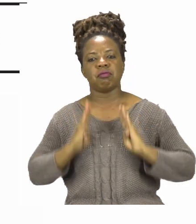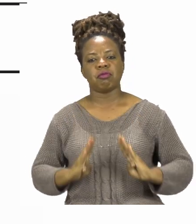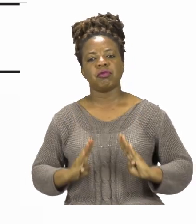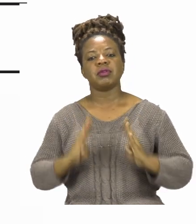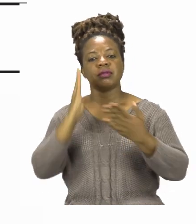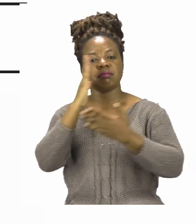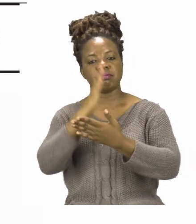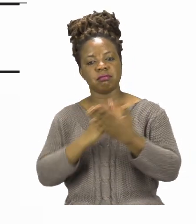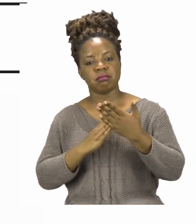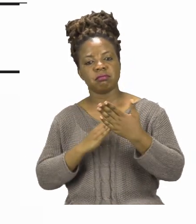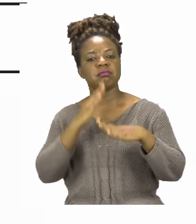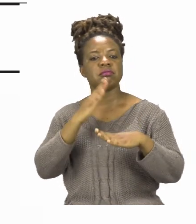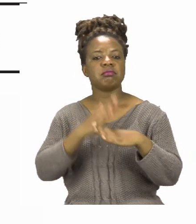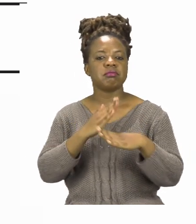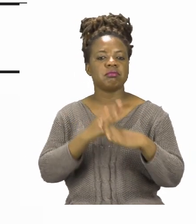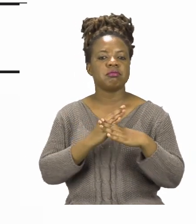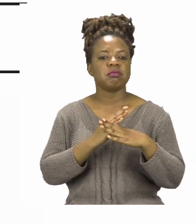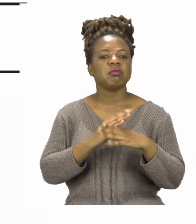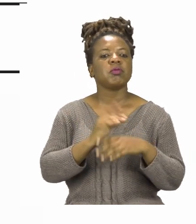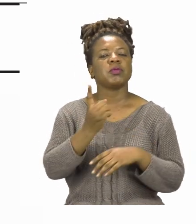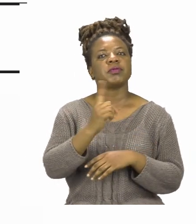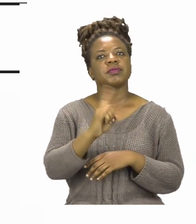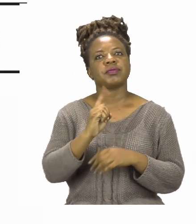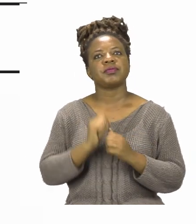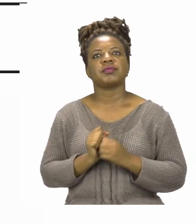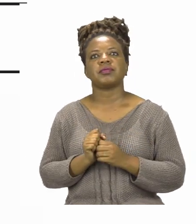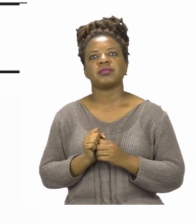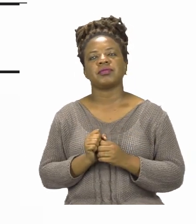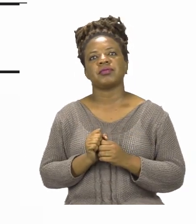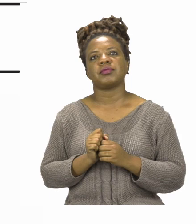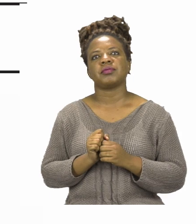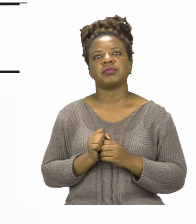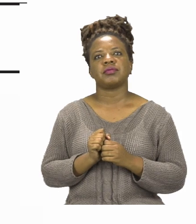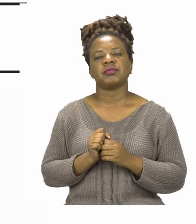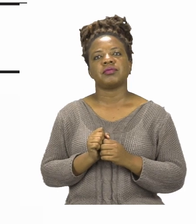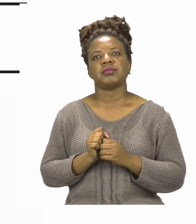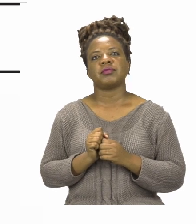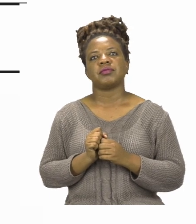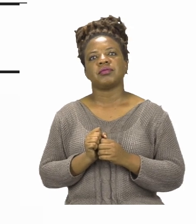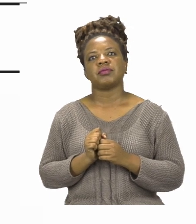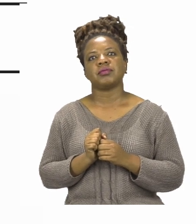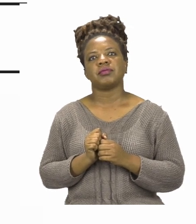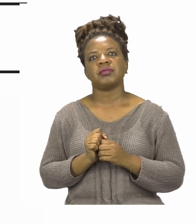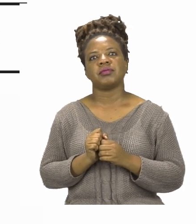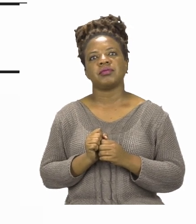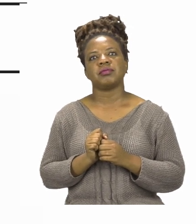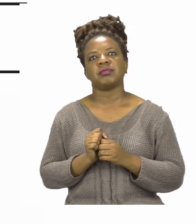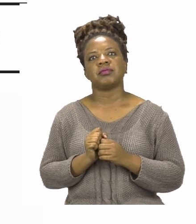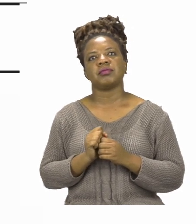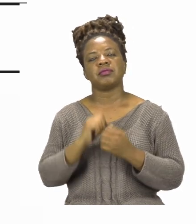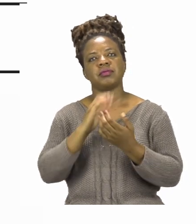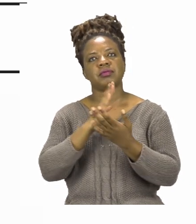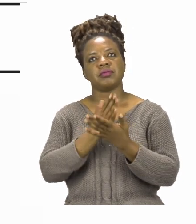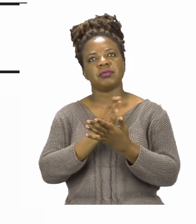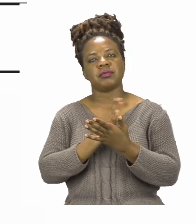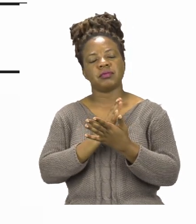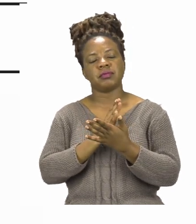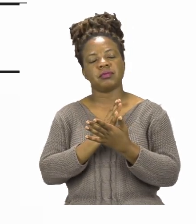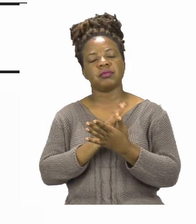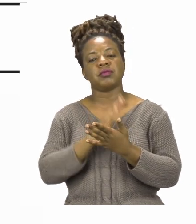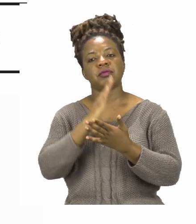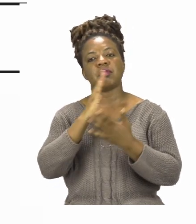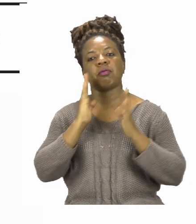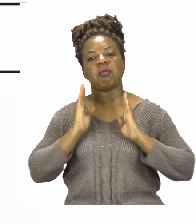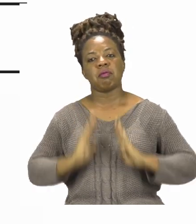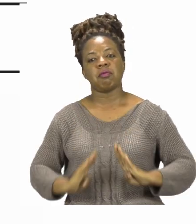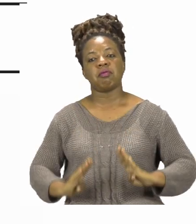What are they made for? And some of the body parts that we have inside that we cannot see, the first